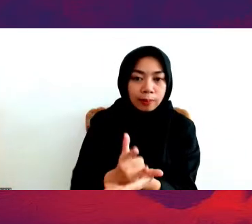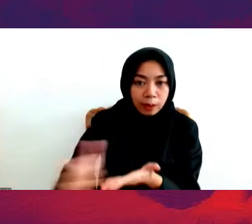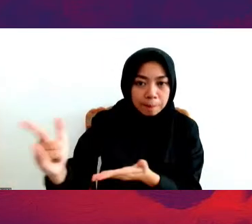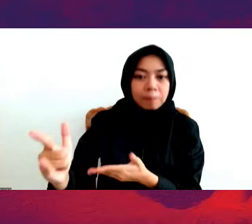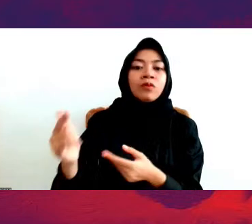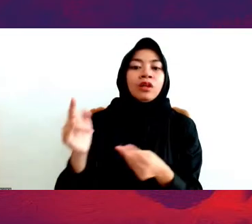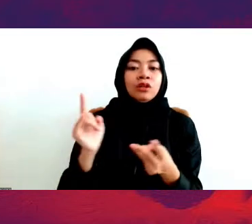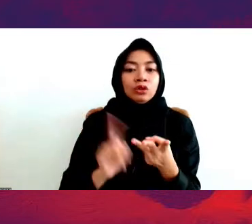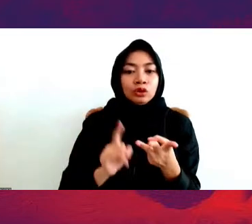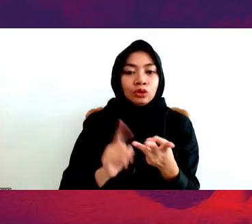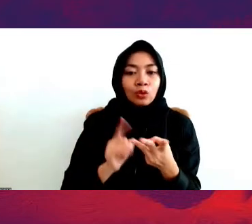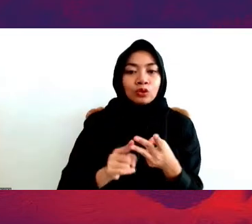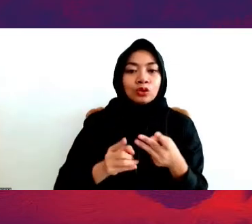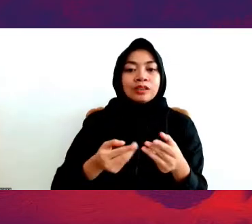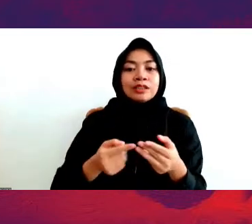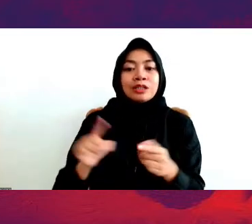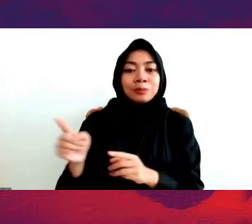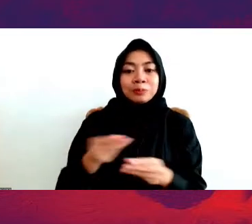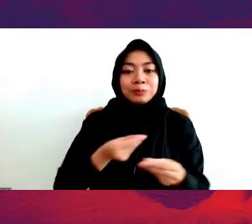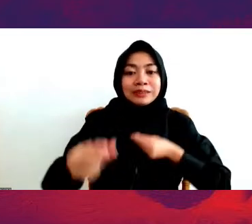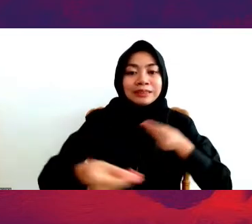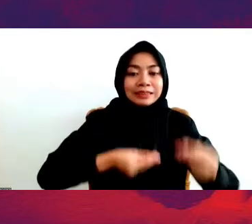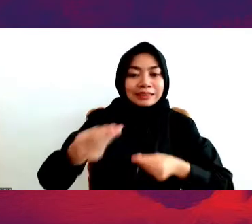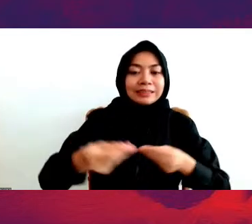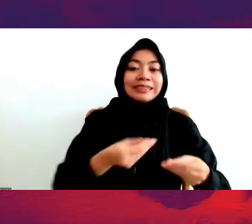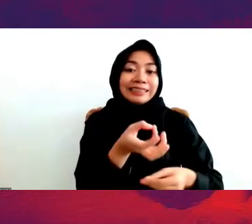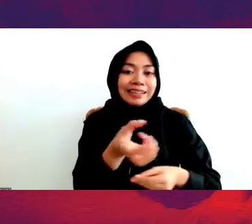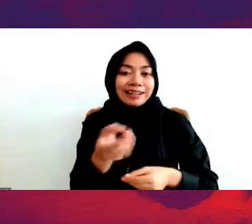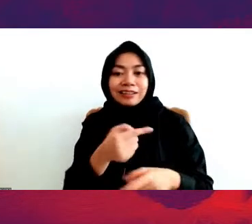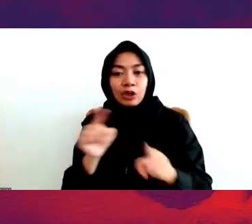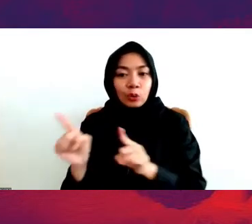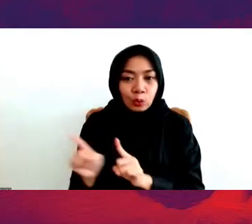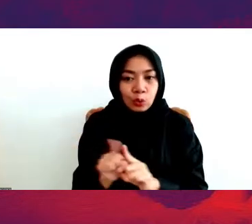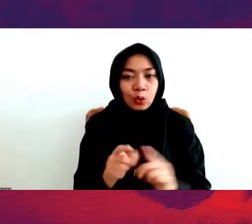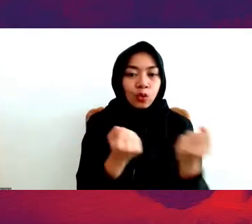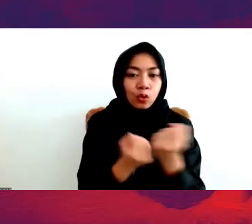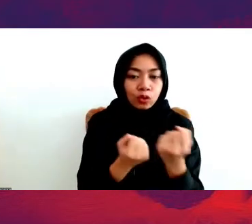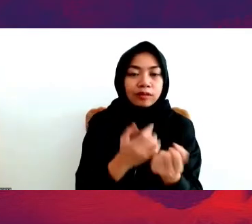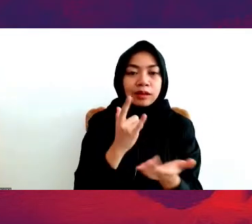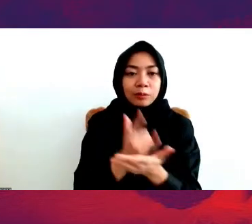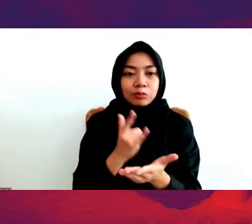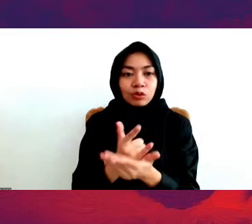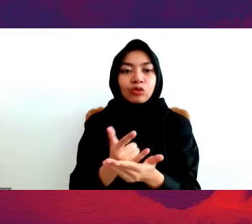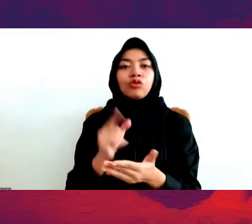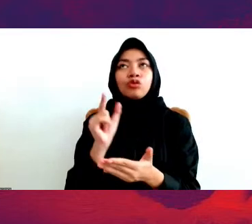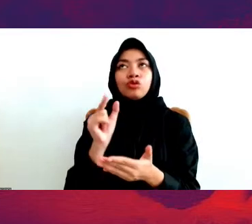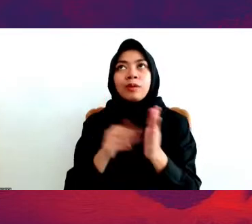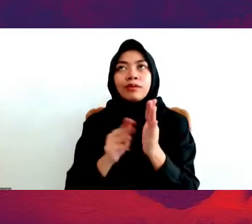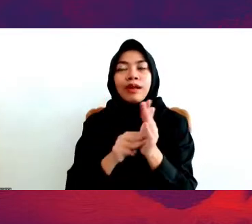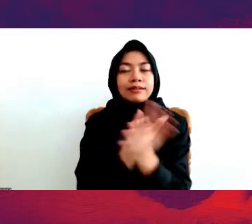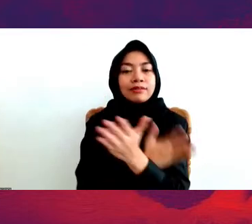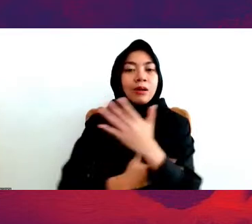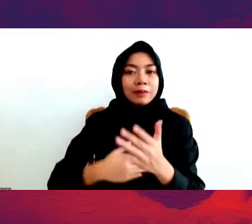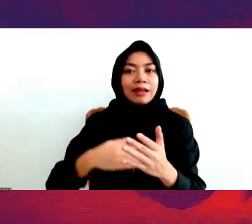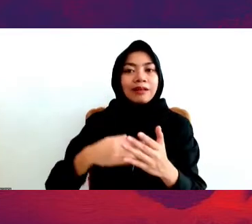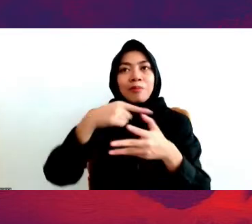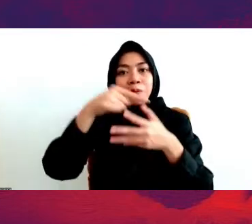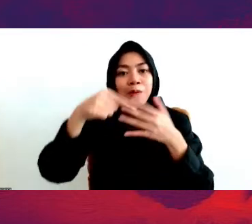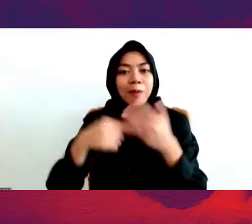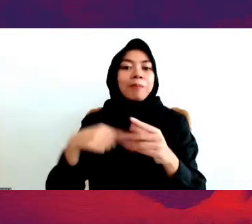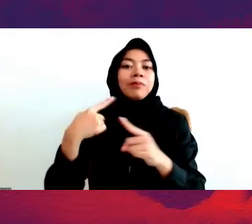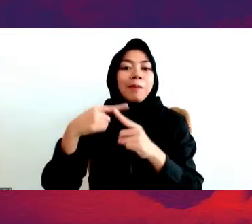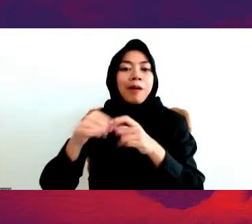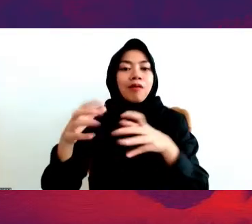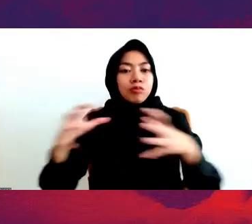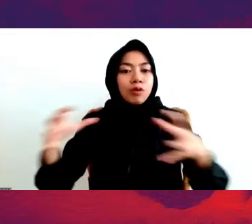all children and people with disability. Next one. And then specifically for children,